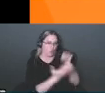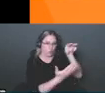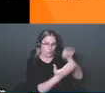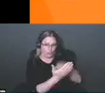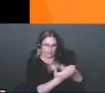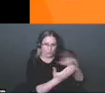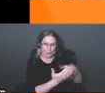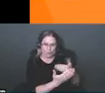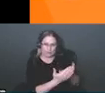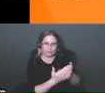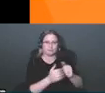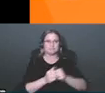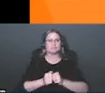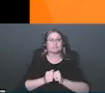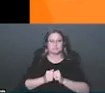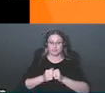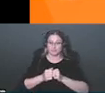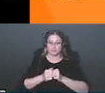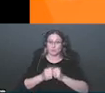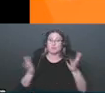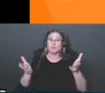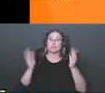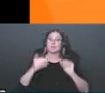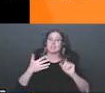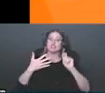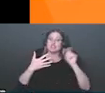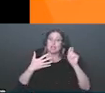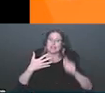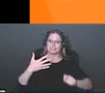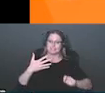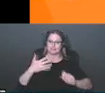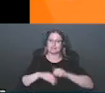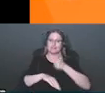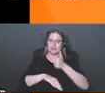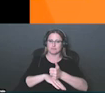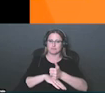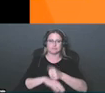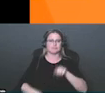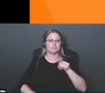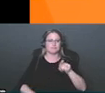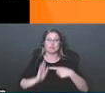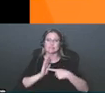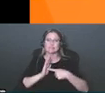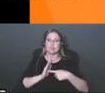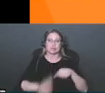So then I create a checklist, and a sample criteria is,